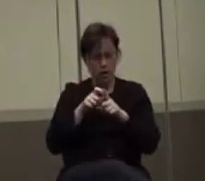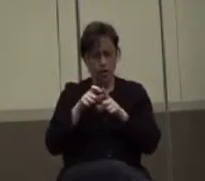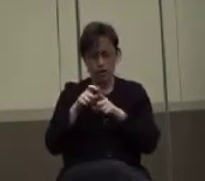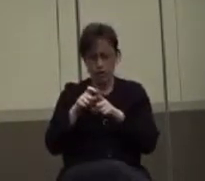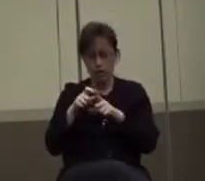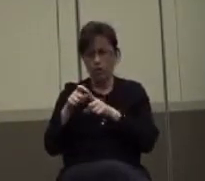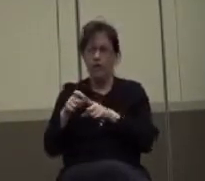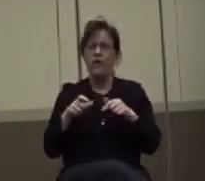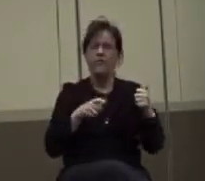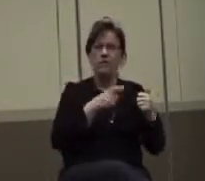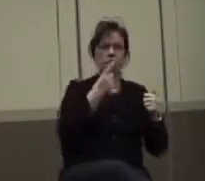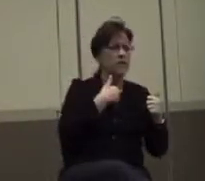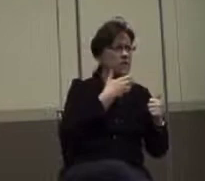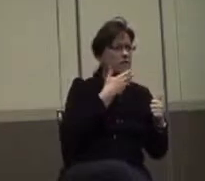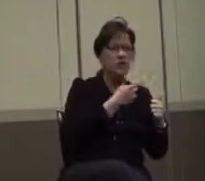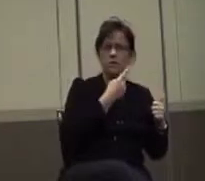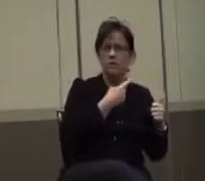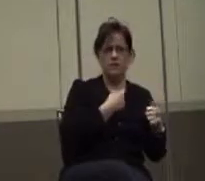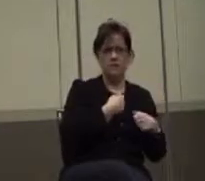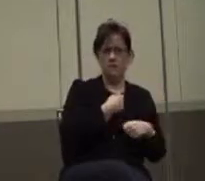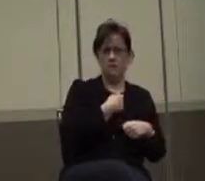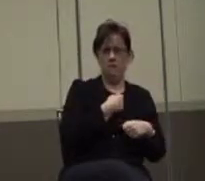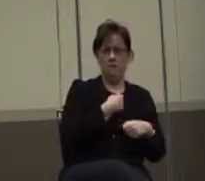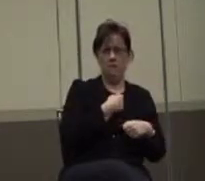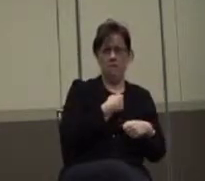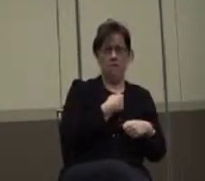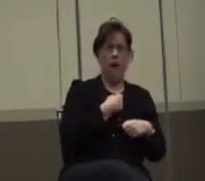shit, she's a teacher?